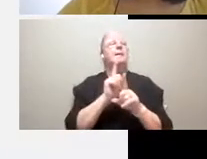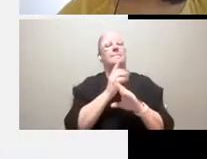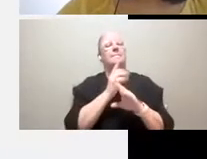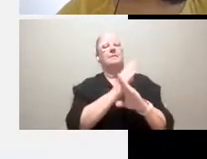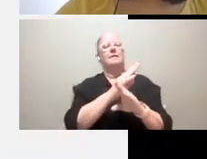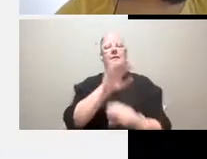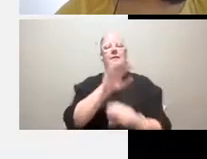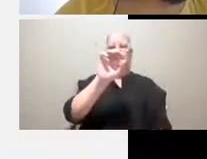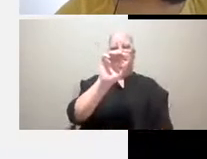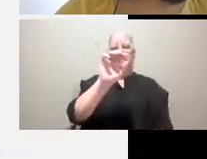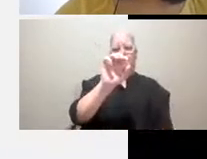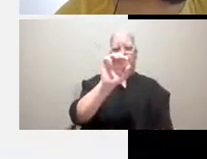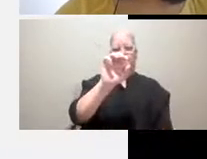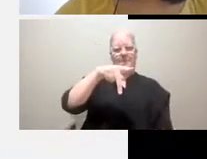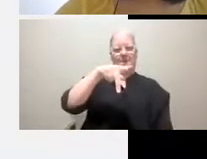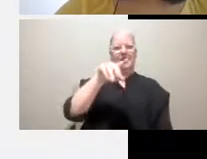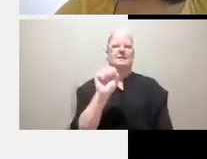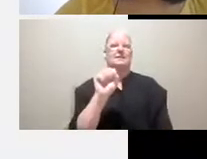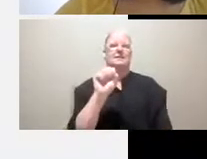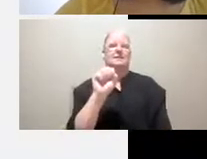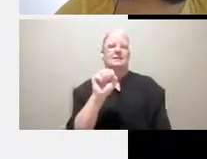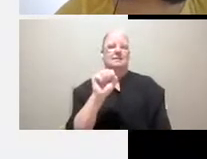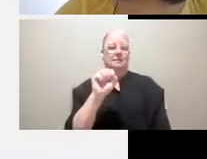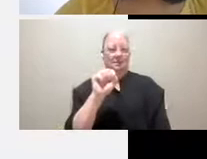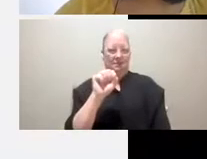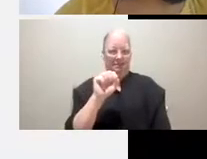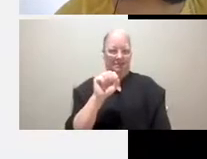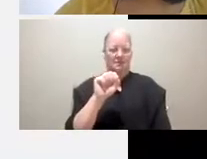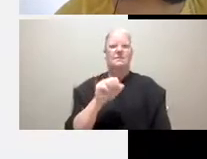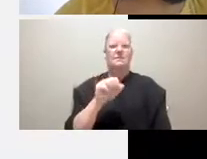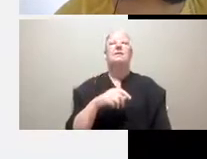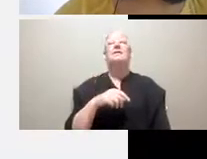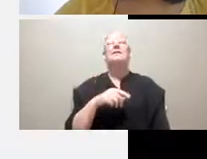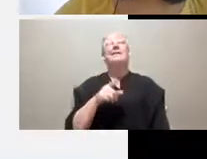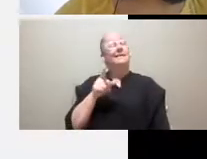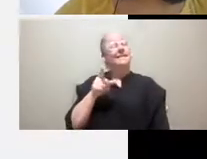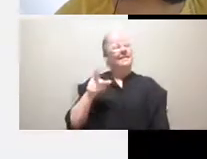This group, they also have the similar